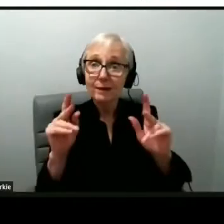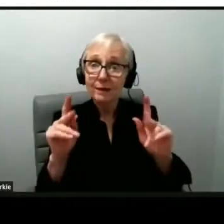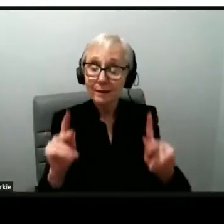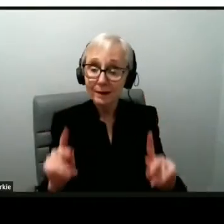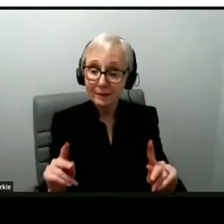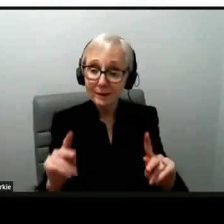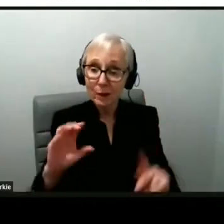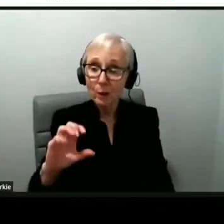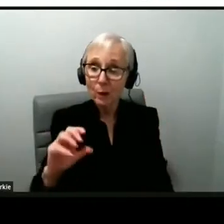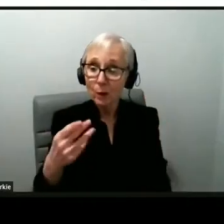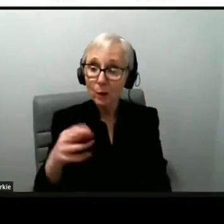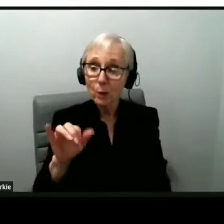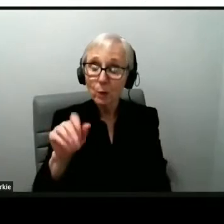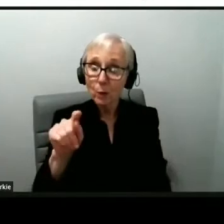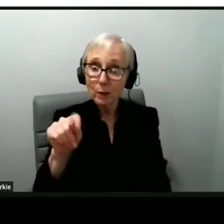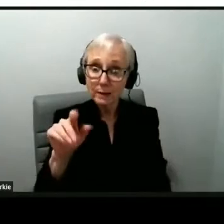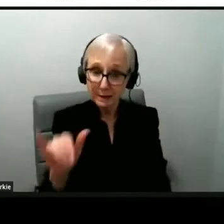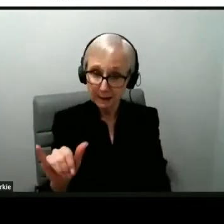Villanueva.